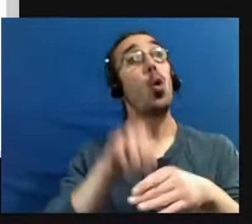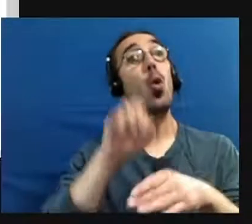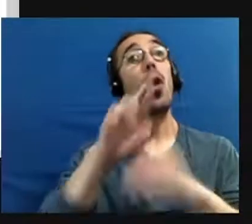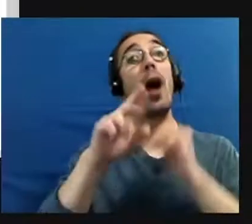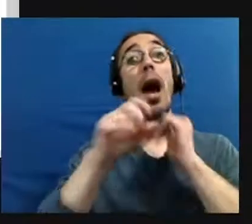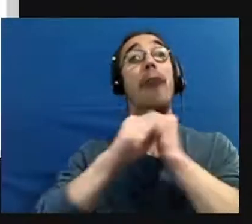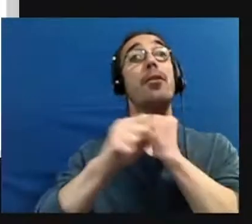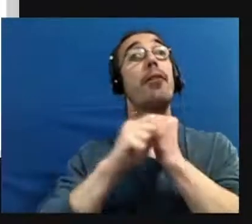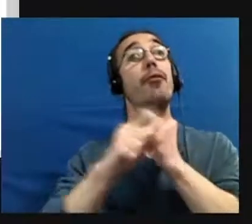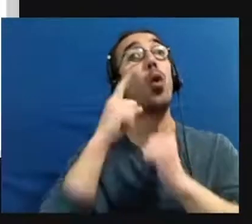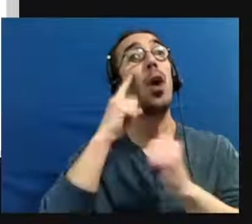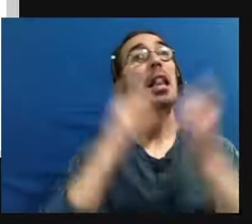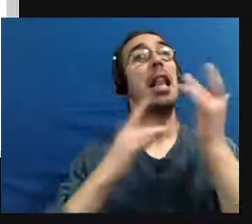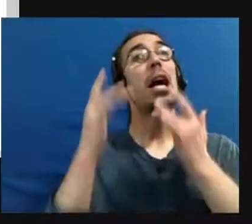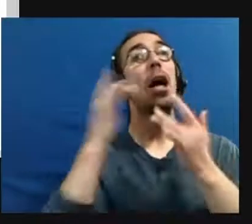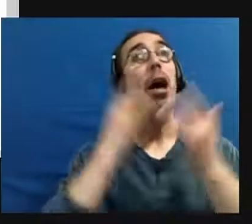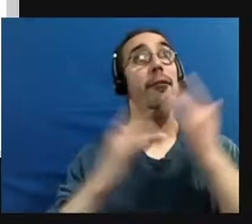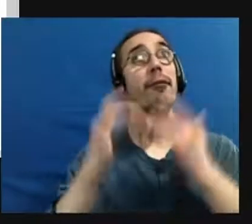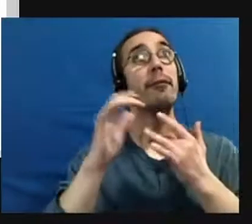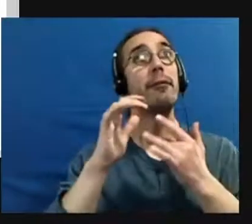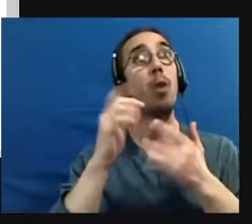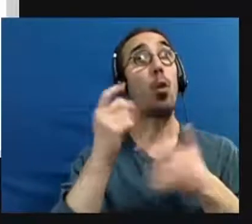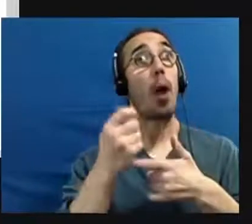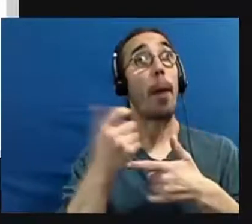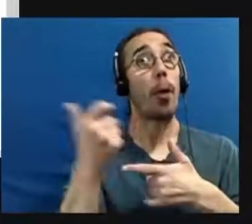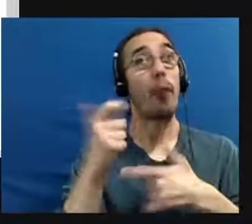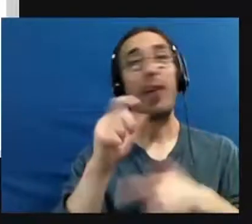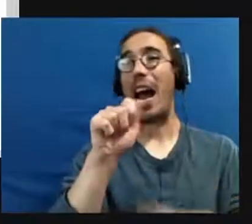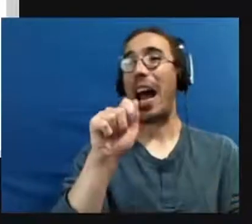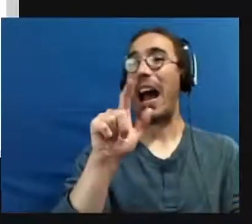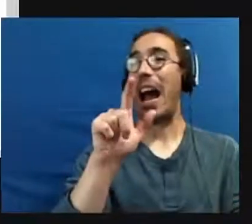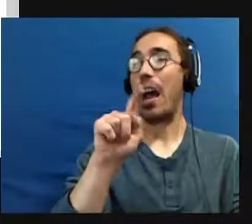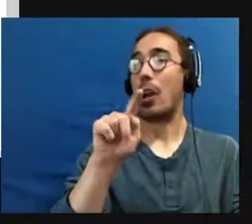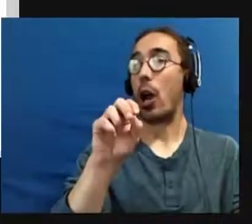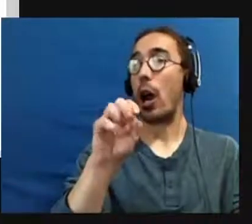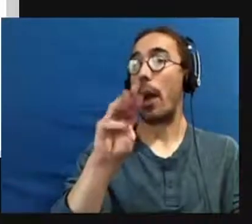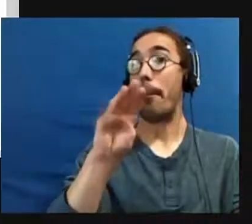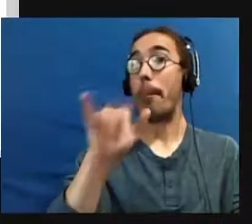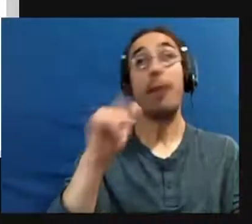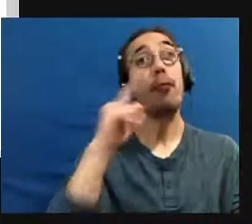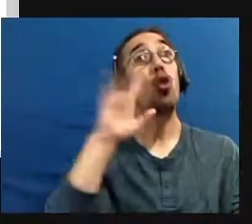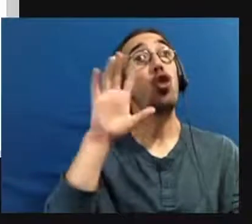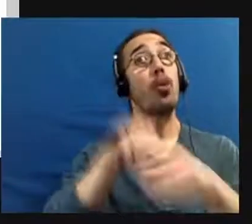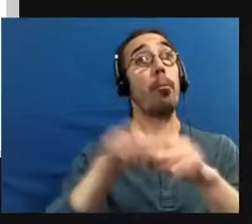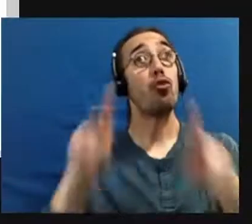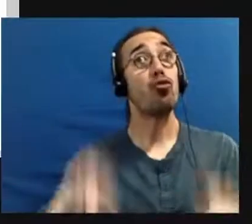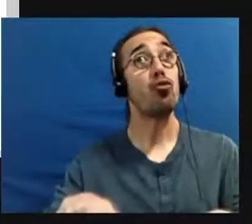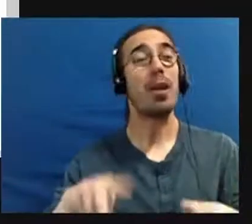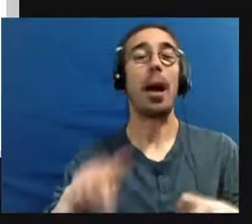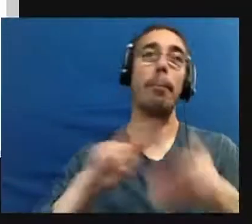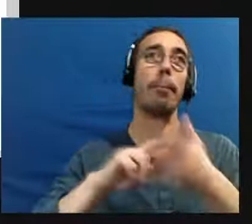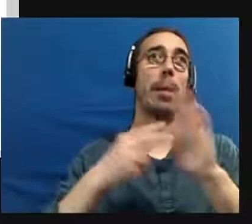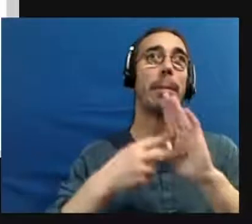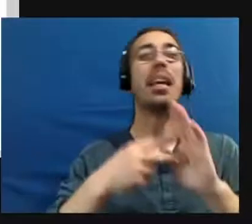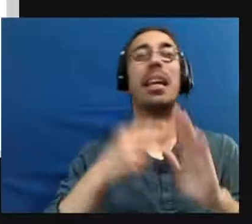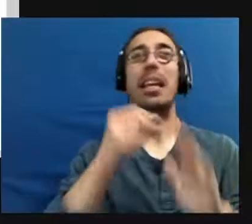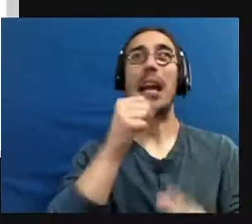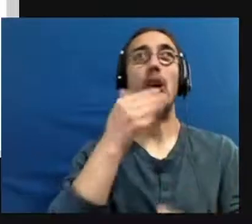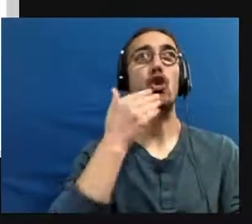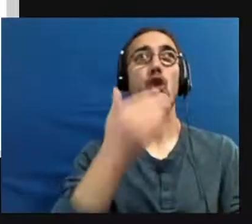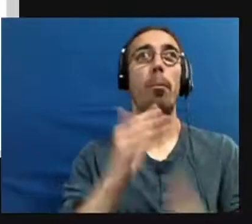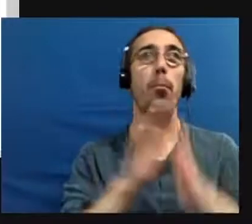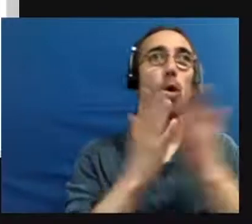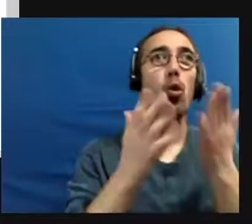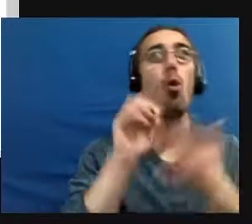for lack of removed autonomy for an autistic person, probably not a good look. If